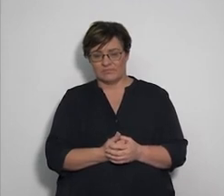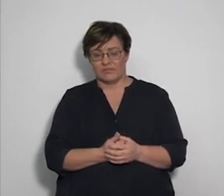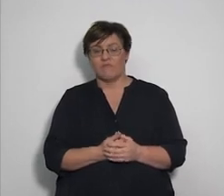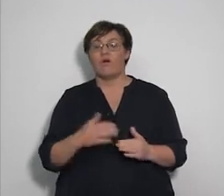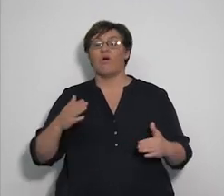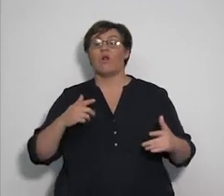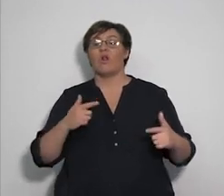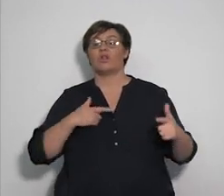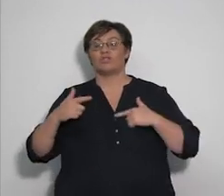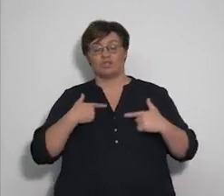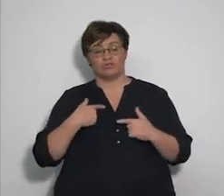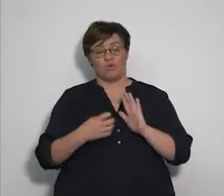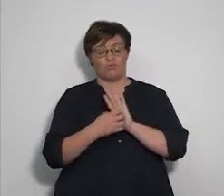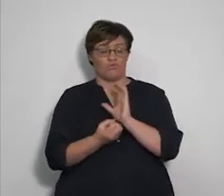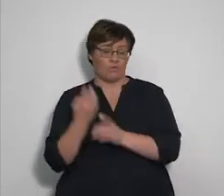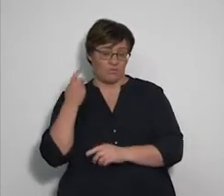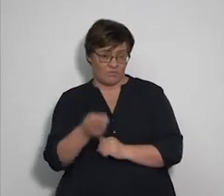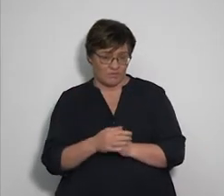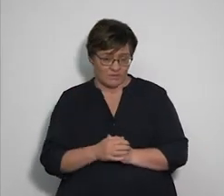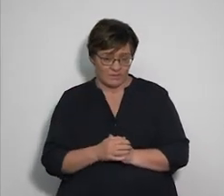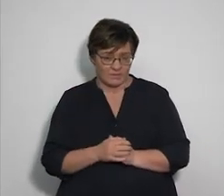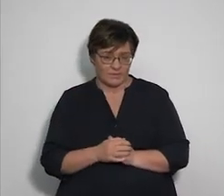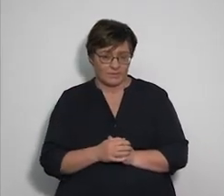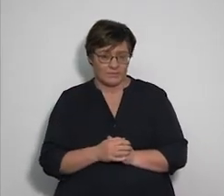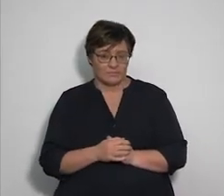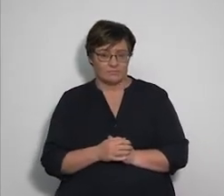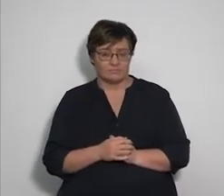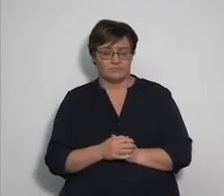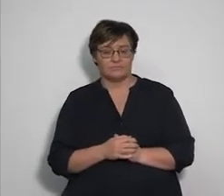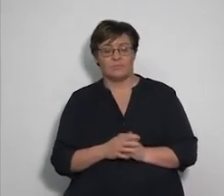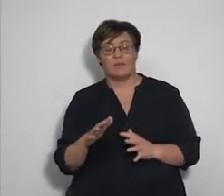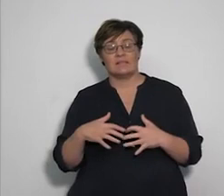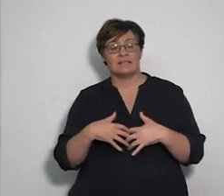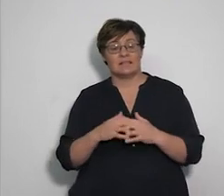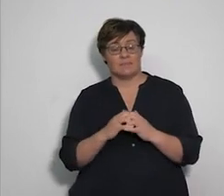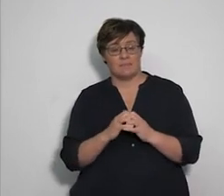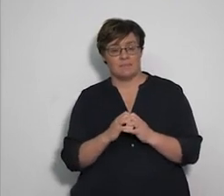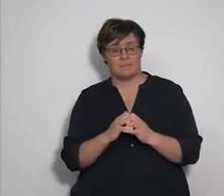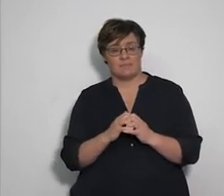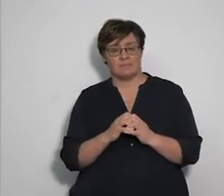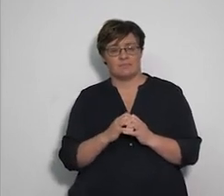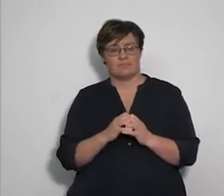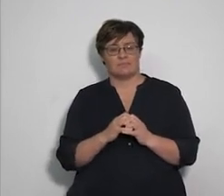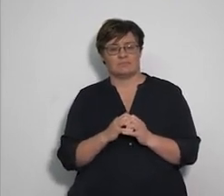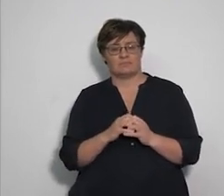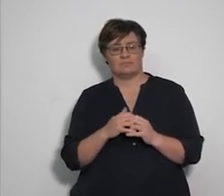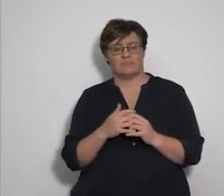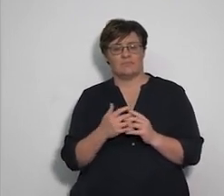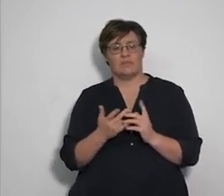with logistic growth curves. So I'm going to set up